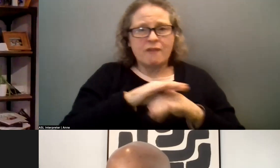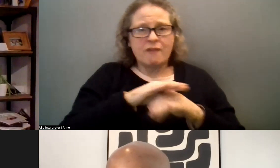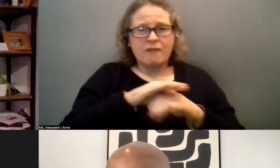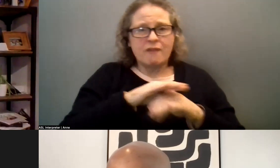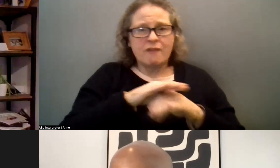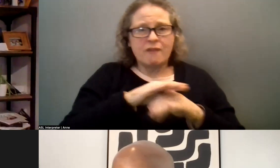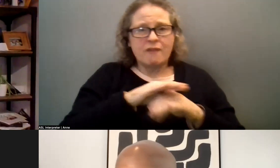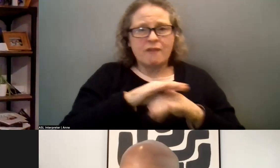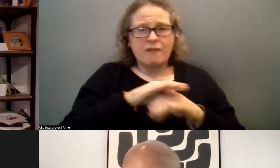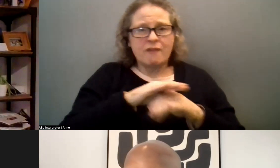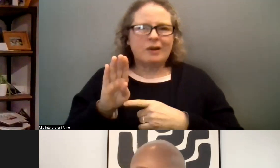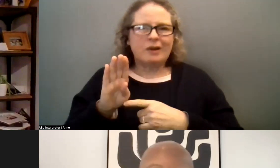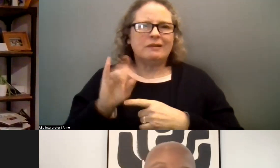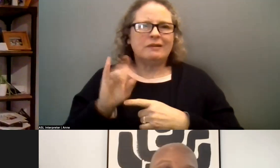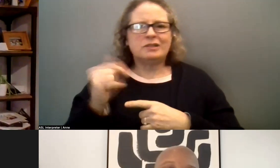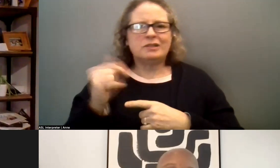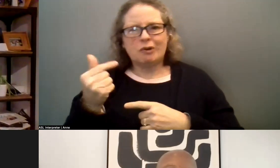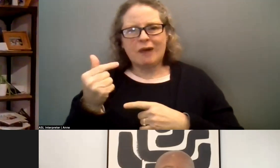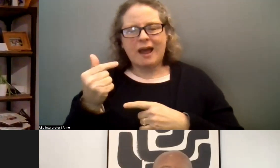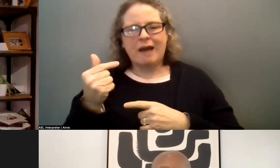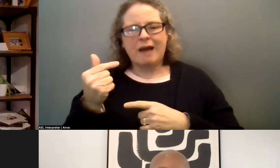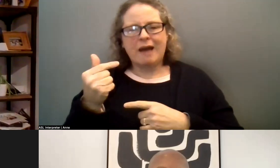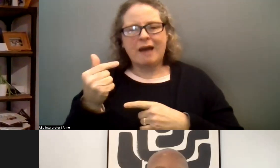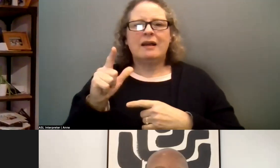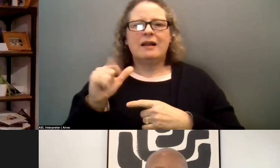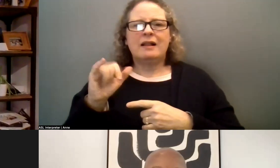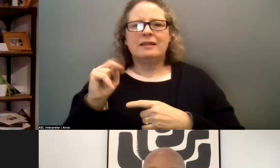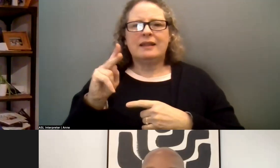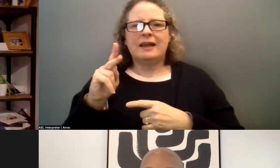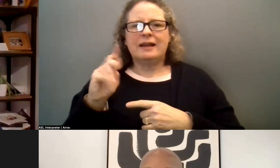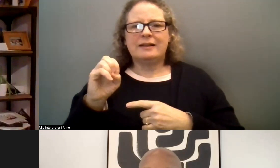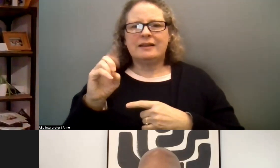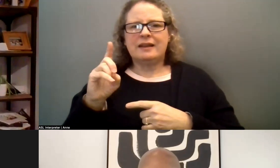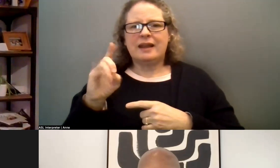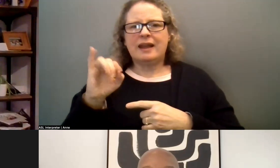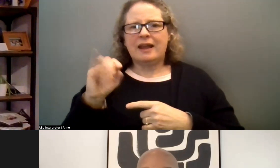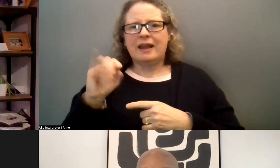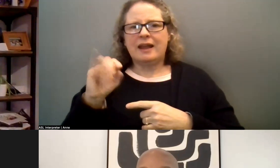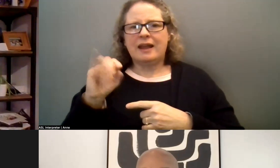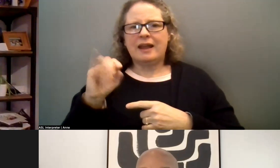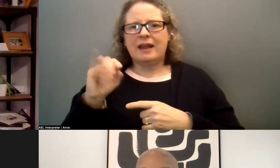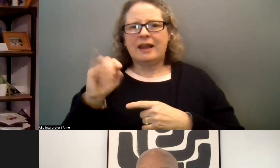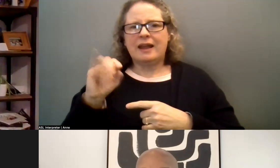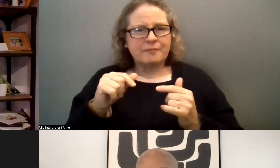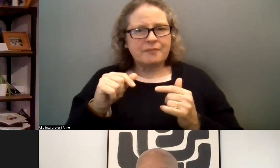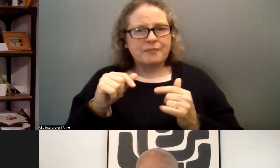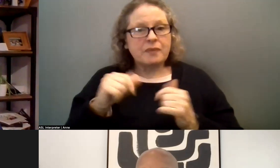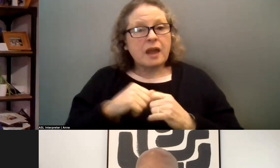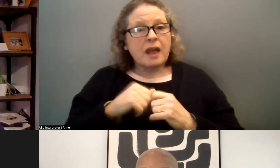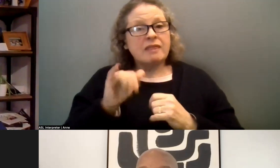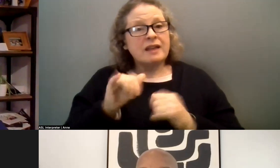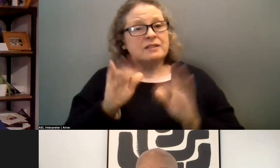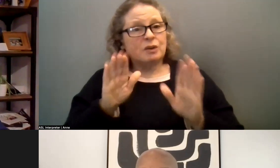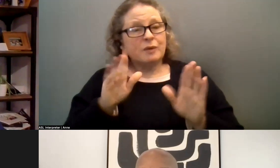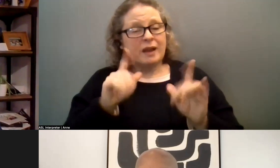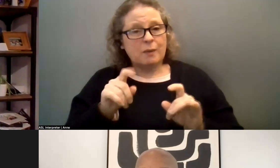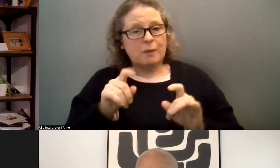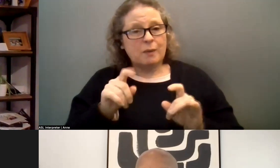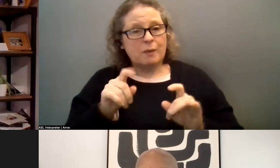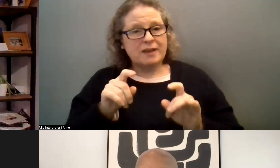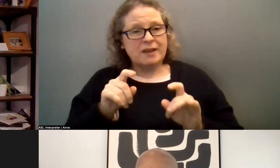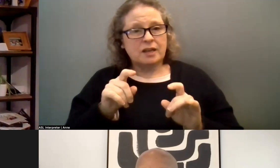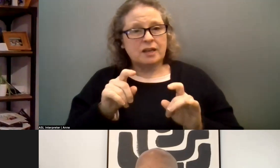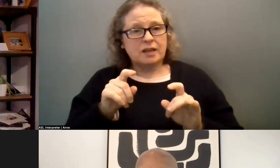in terms of engaging your audience? That's a great question. I think about social media is that